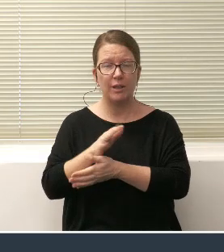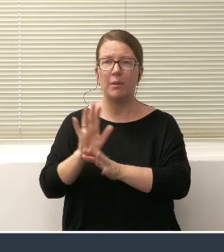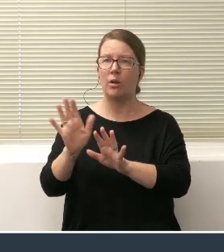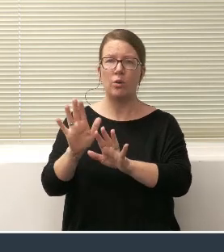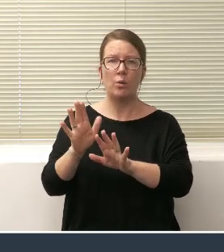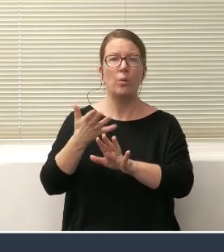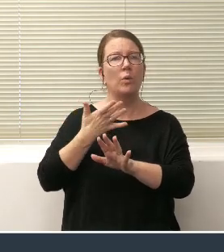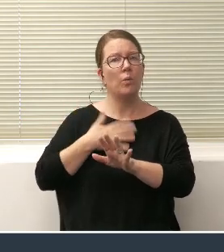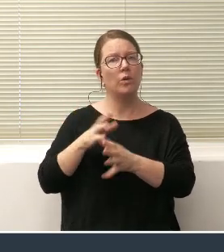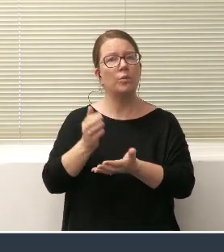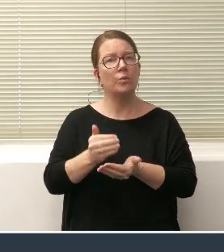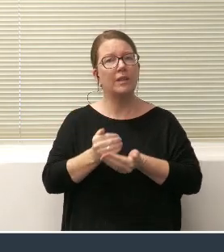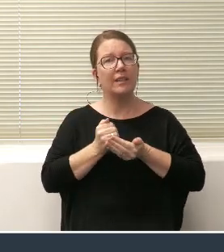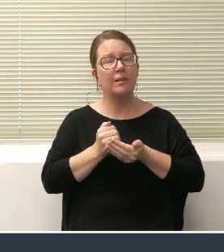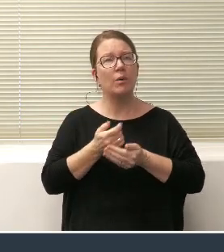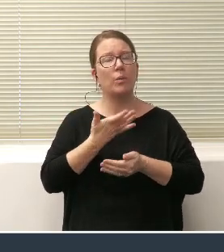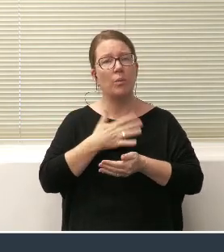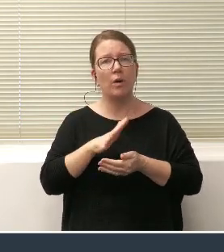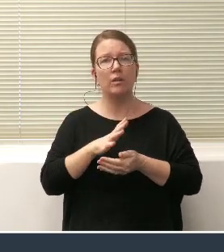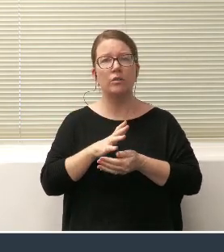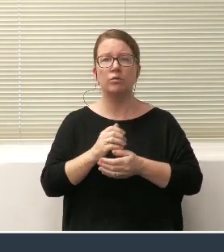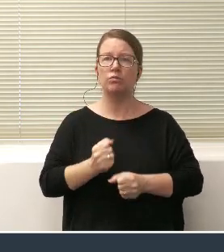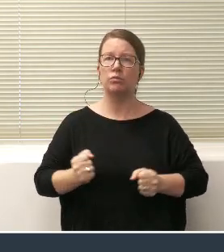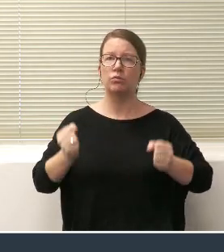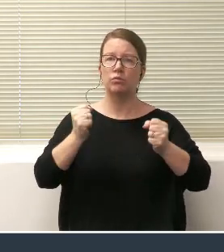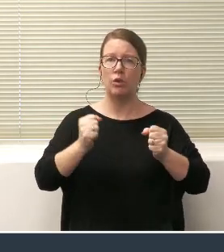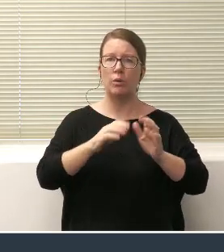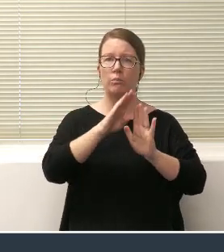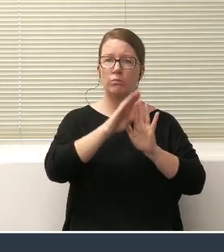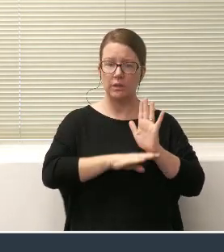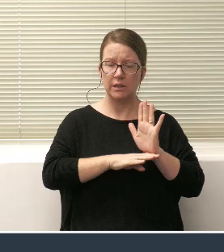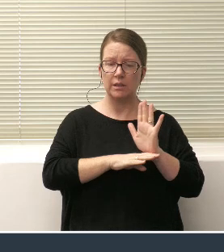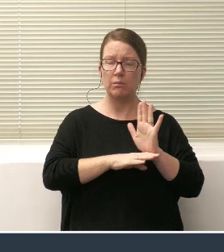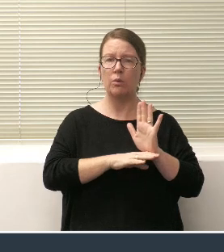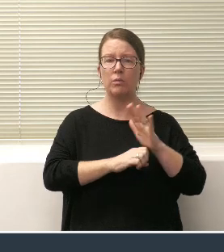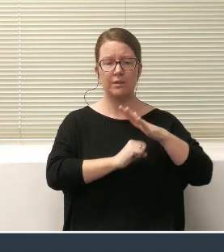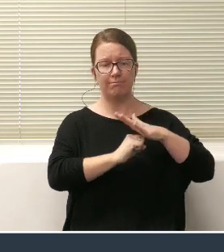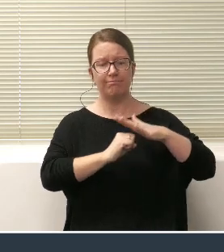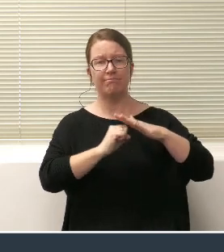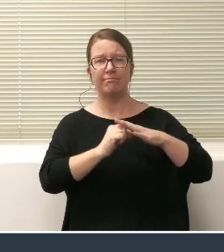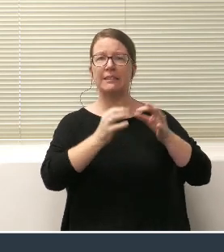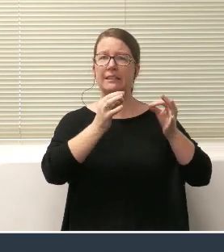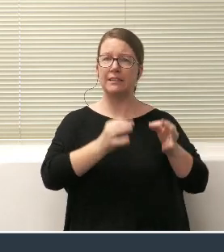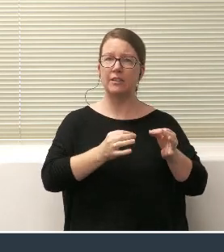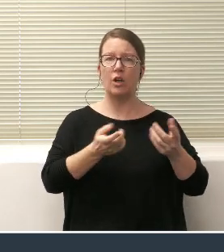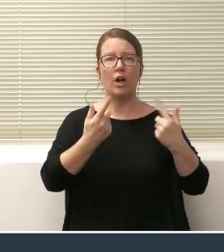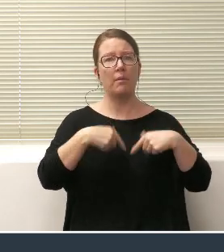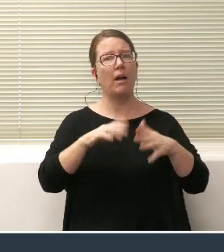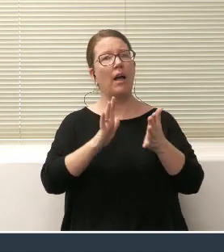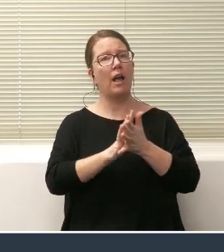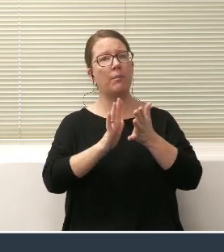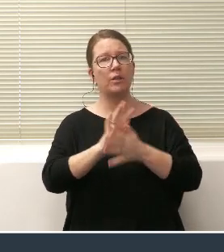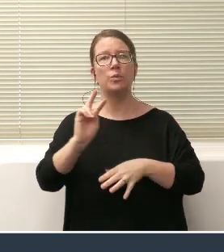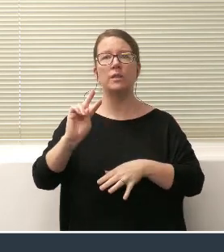We have got a strong principle-based decision in front of us, and I'm very happy to second